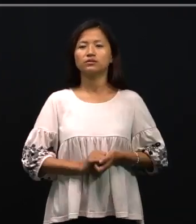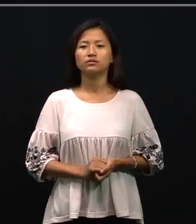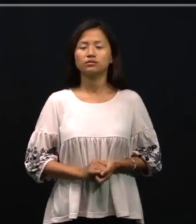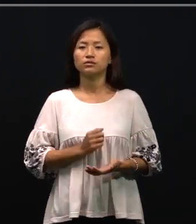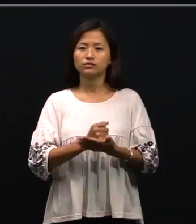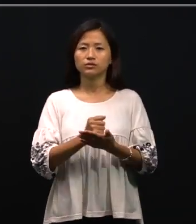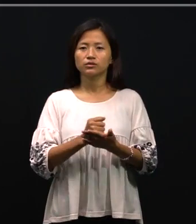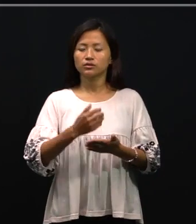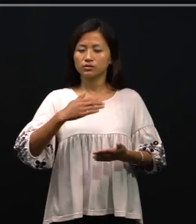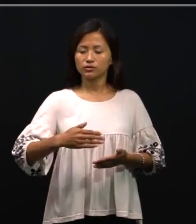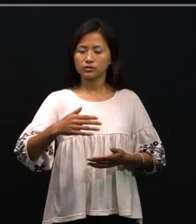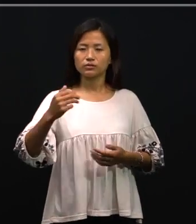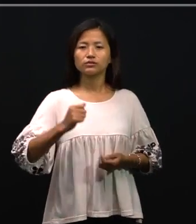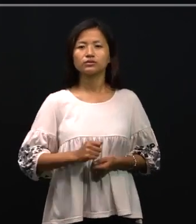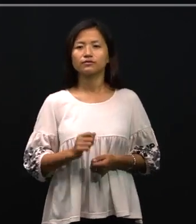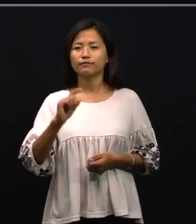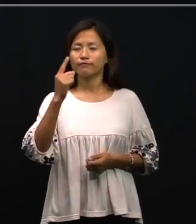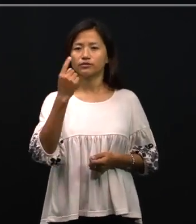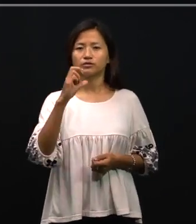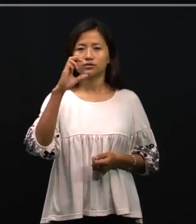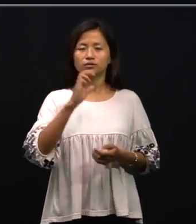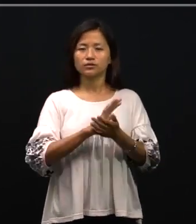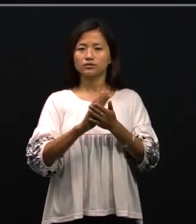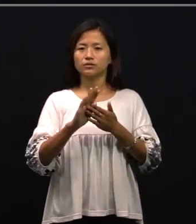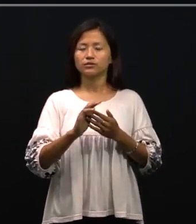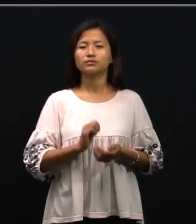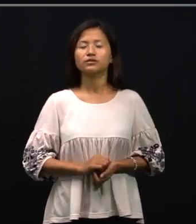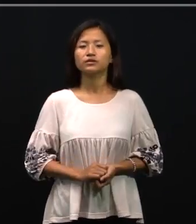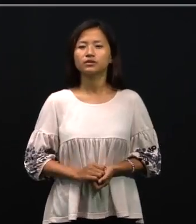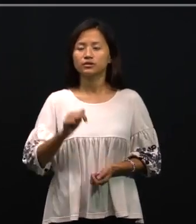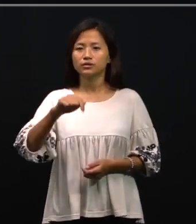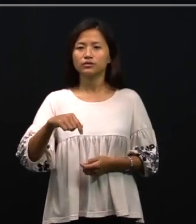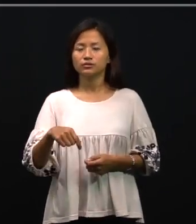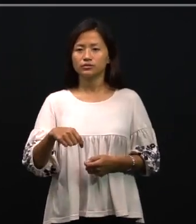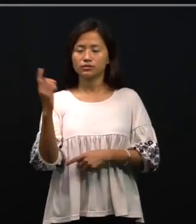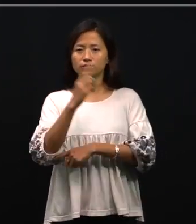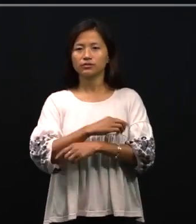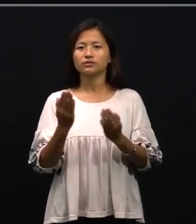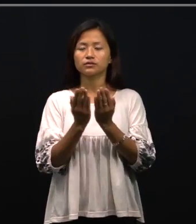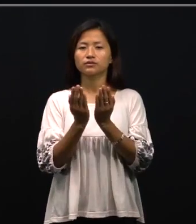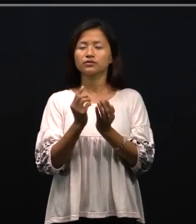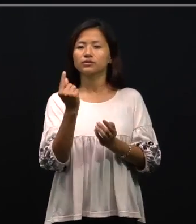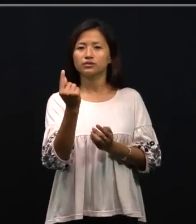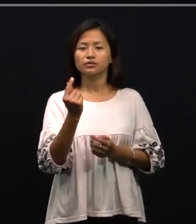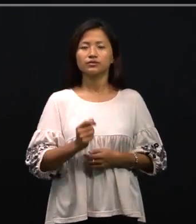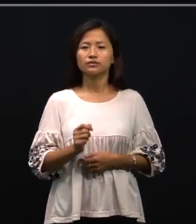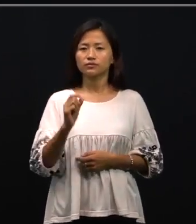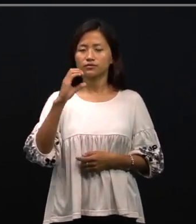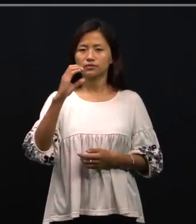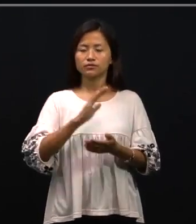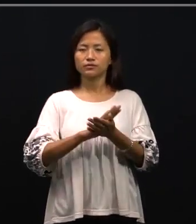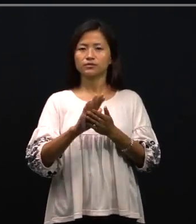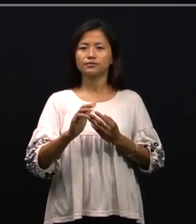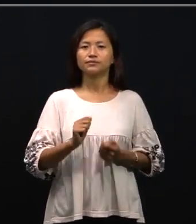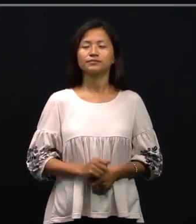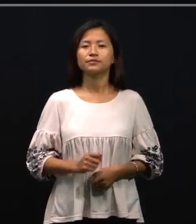try to go on sequence with the first chapter. And so today I would like to start with the first unit, the first chapter, that